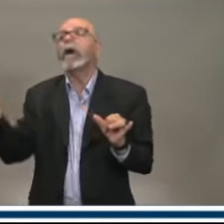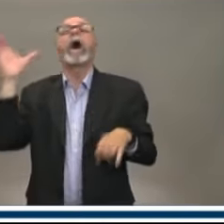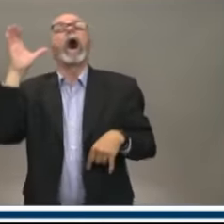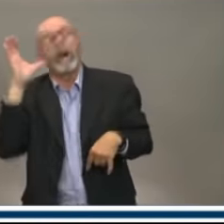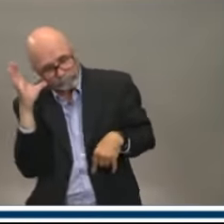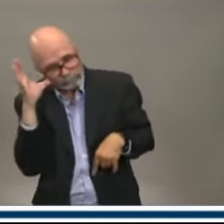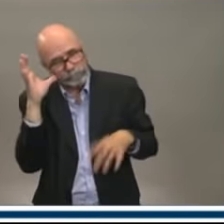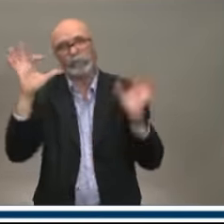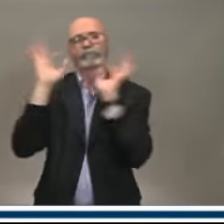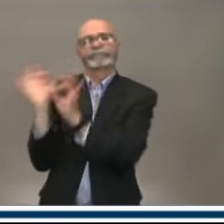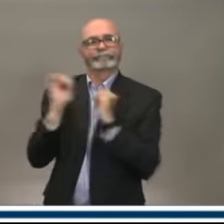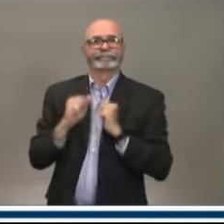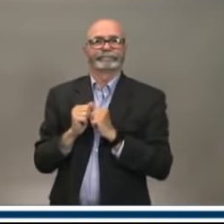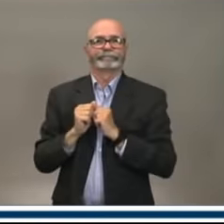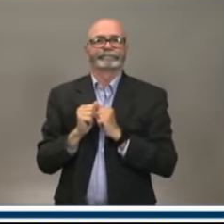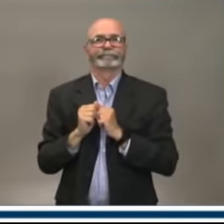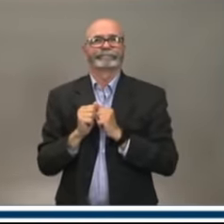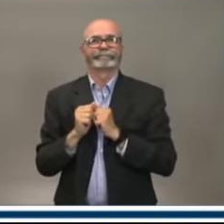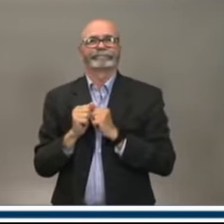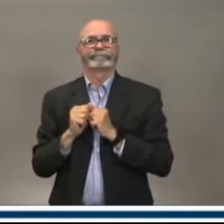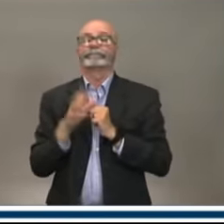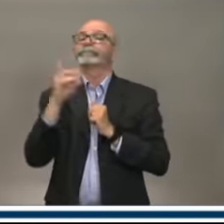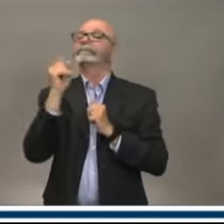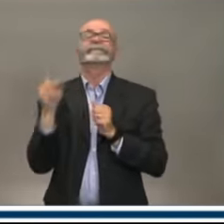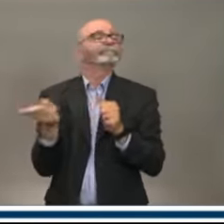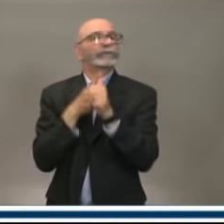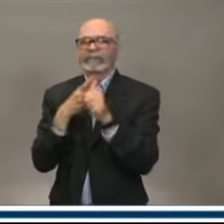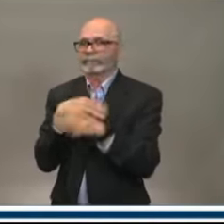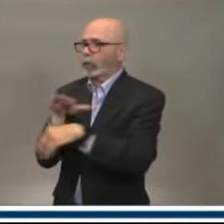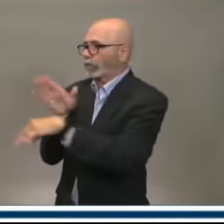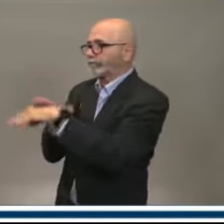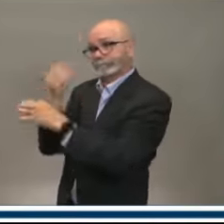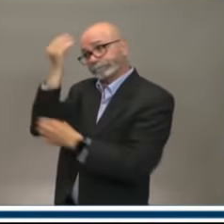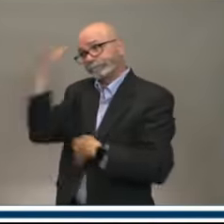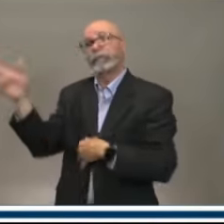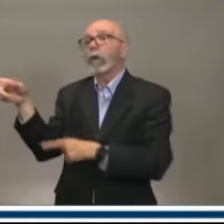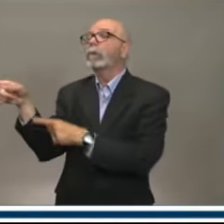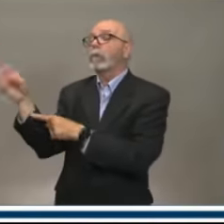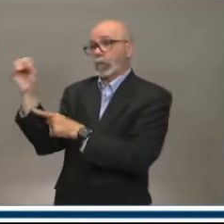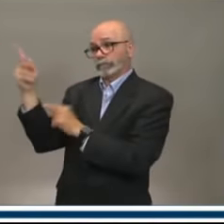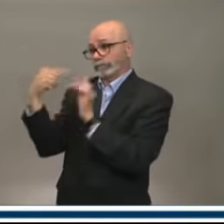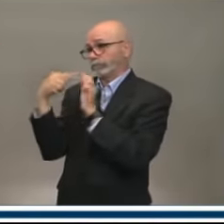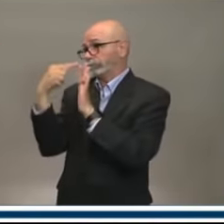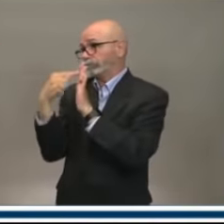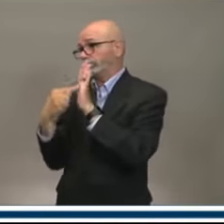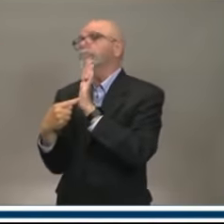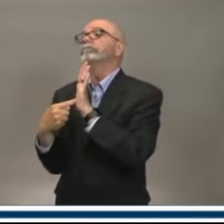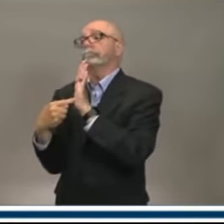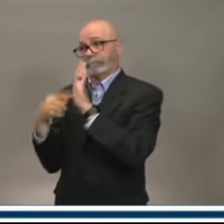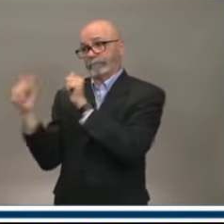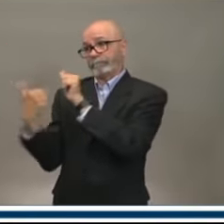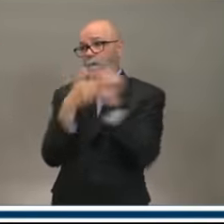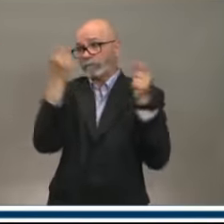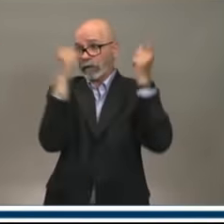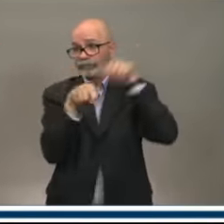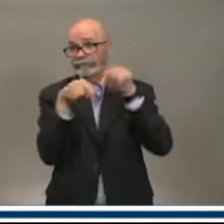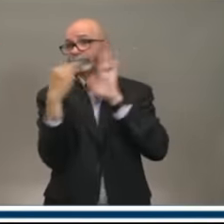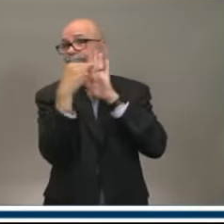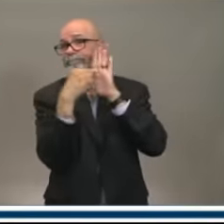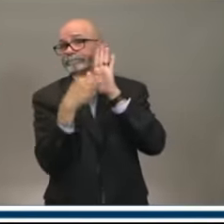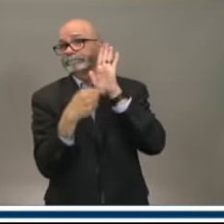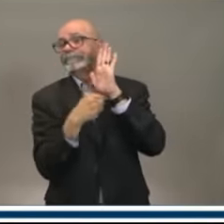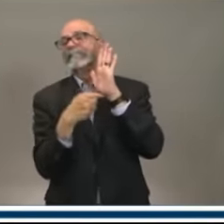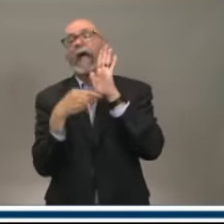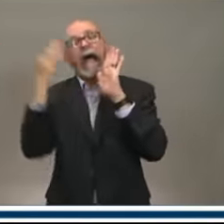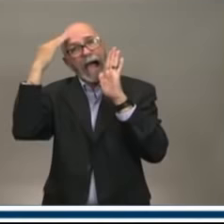initial consultation is giving all this information out to sectors. I have a very busy schedule the next couple of weeks, talking to a whole